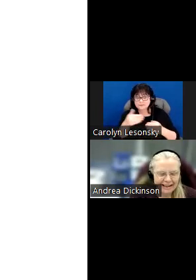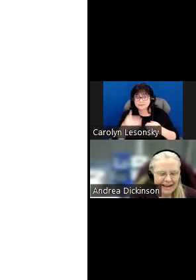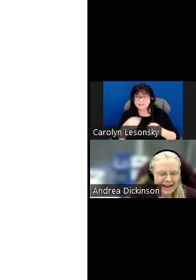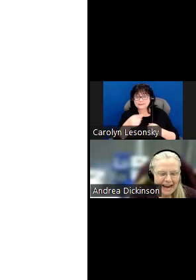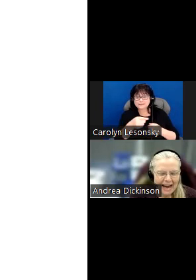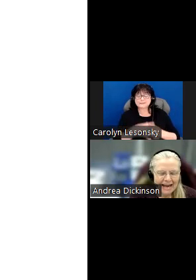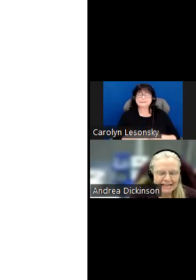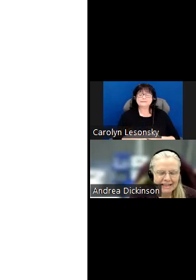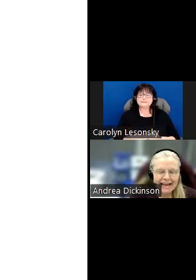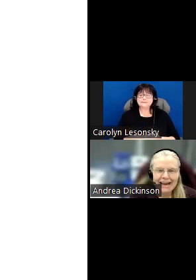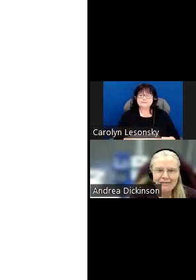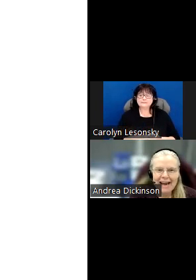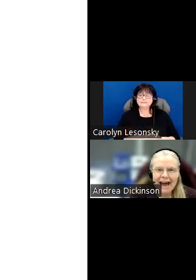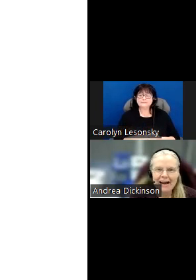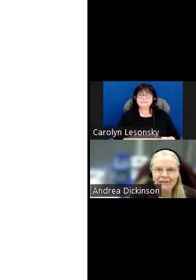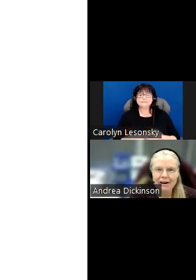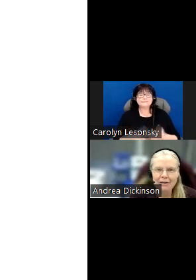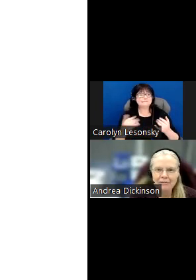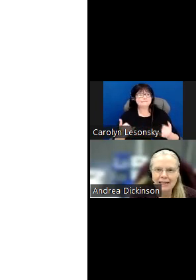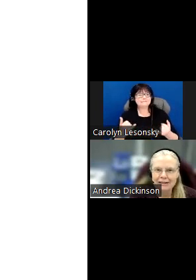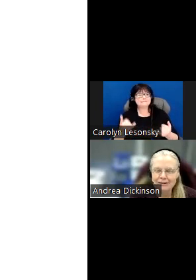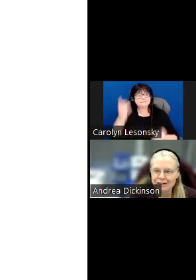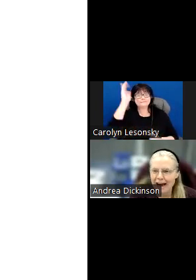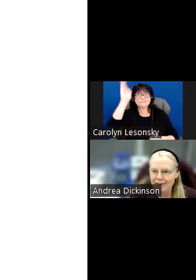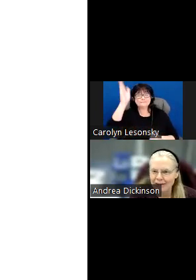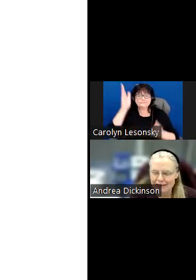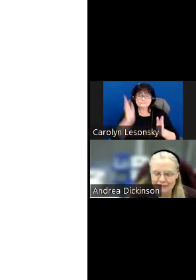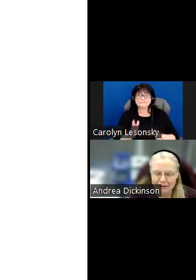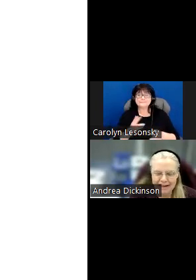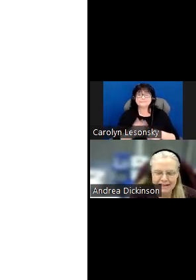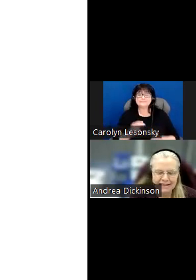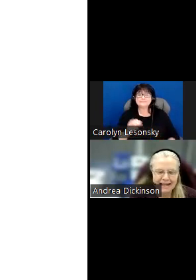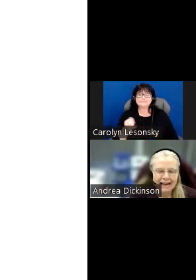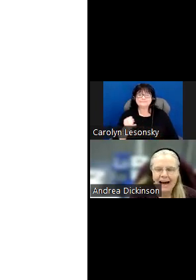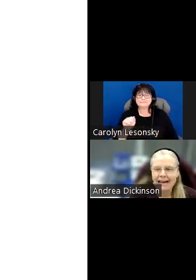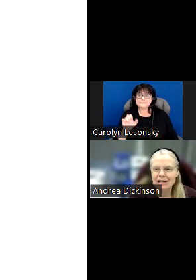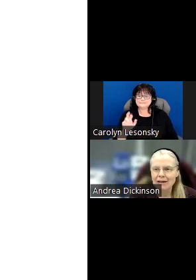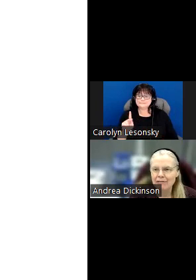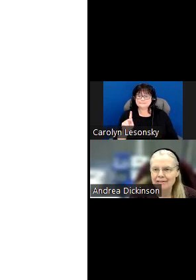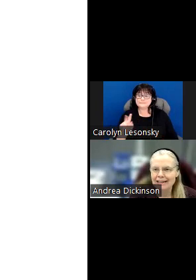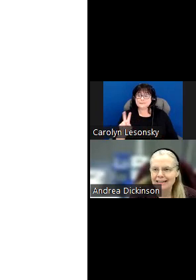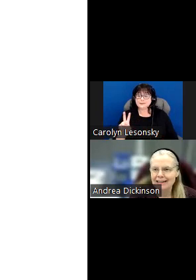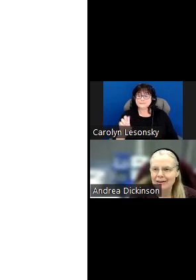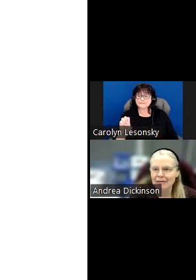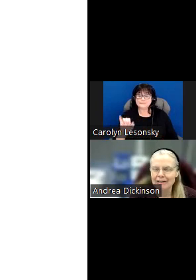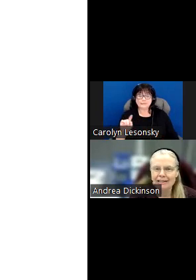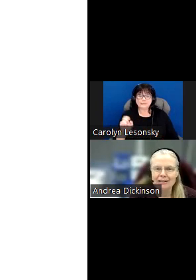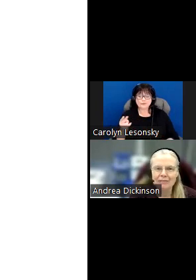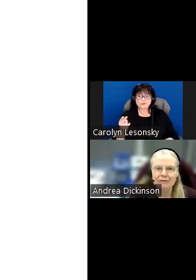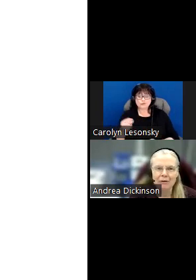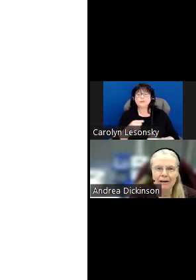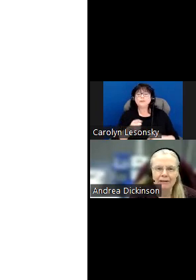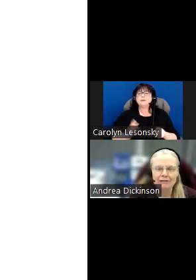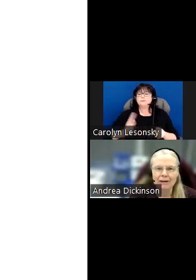slide. And today we have our presenter, Jack Veitch, with us. Jack presented in our